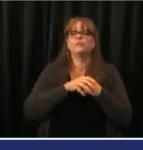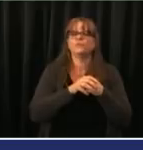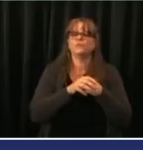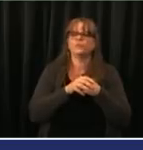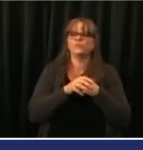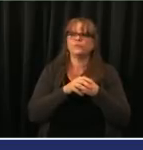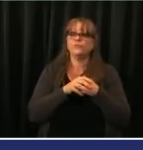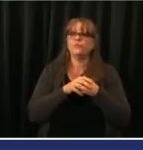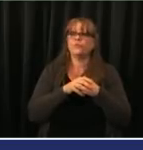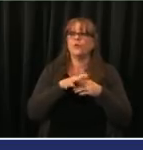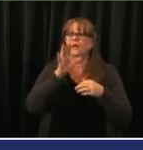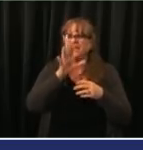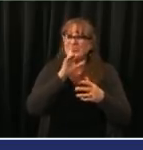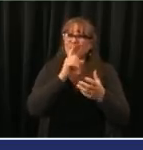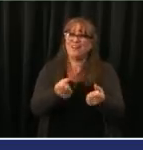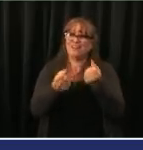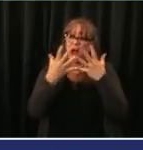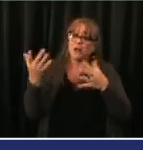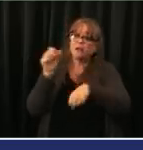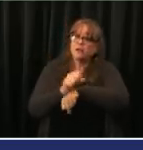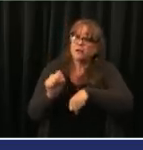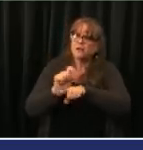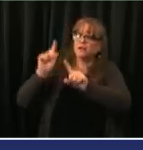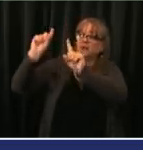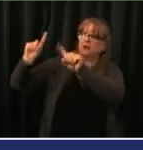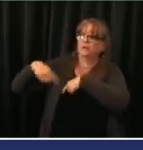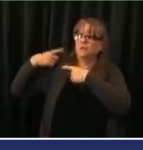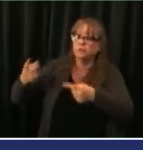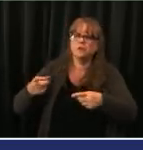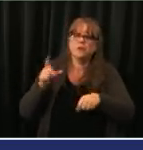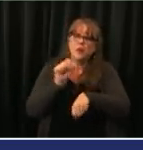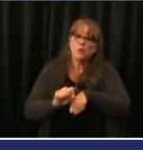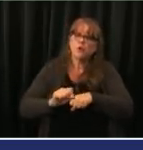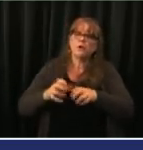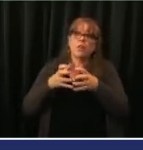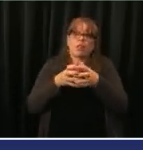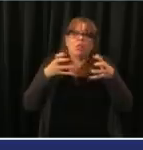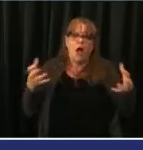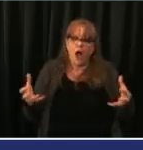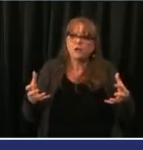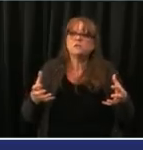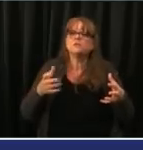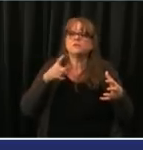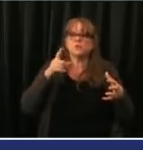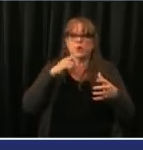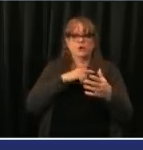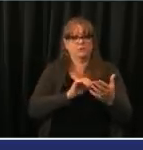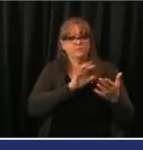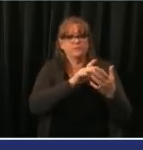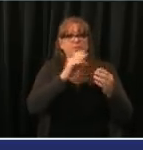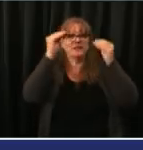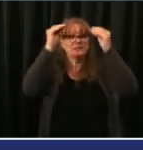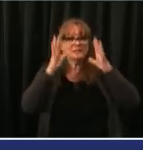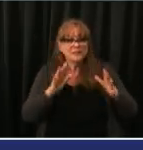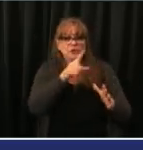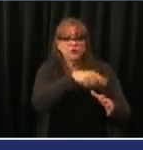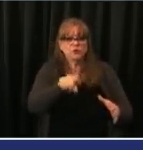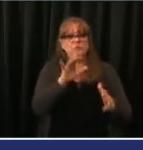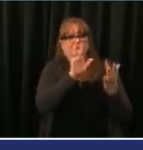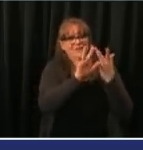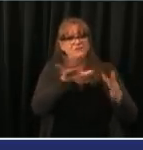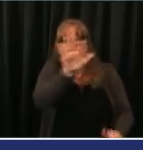work has already been done in this area. And again, we want to encourage educators to work with their employer, not with the provider